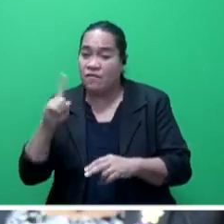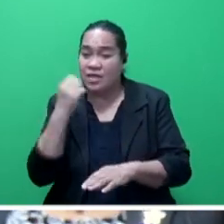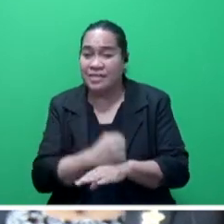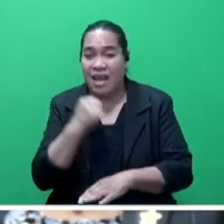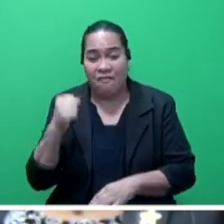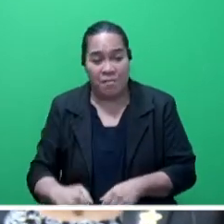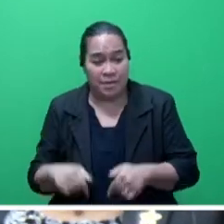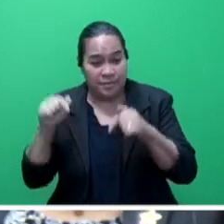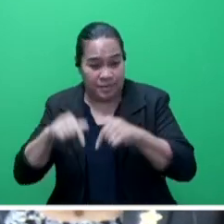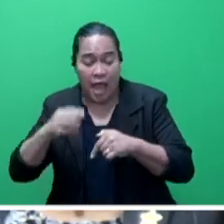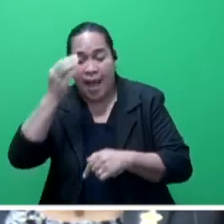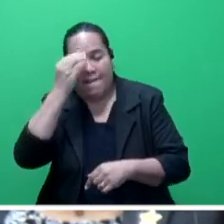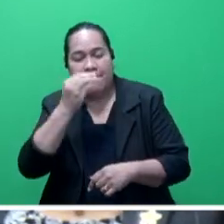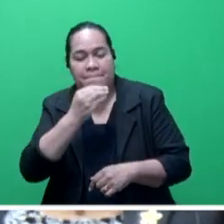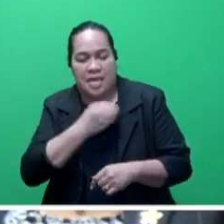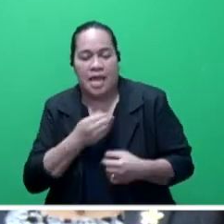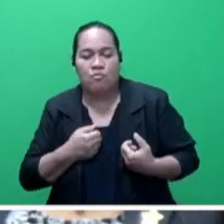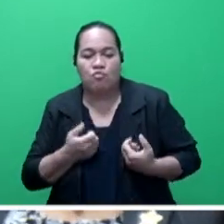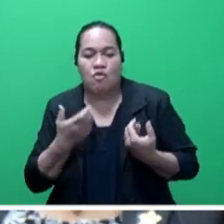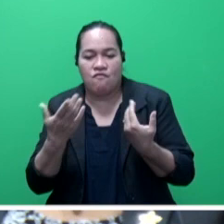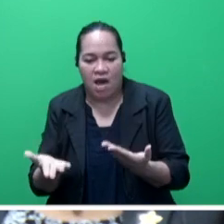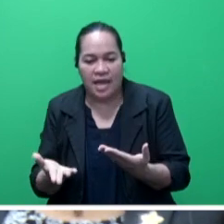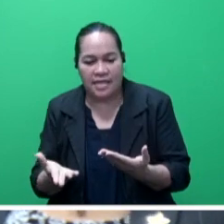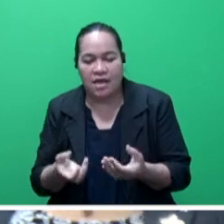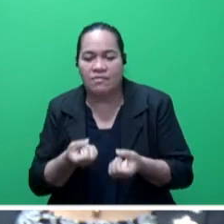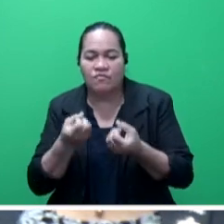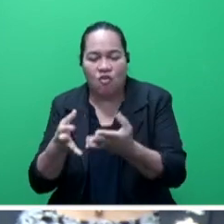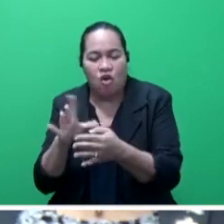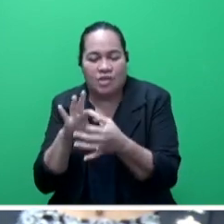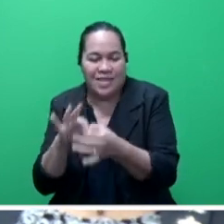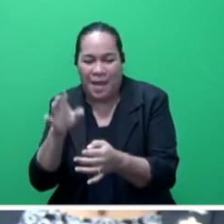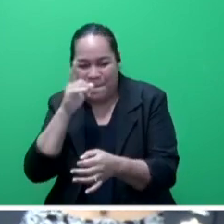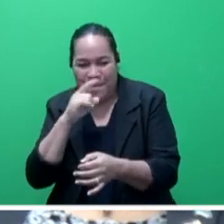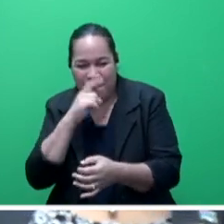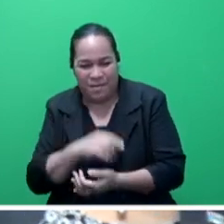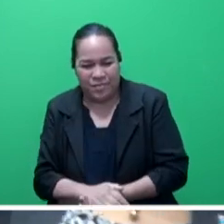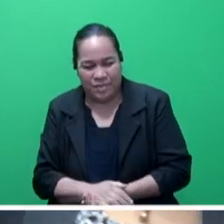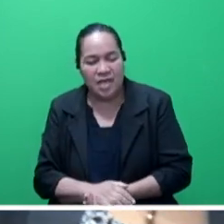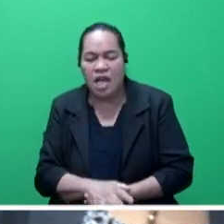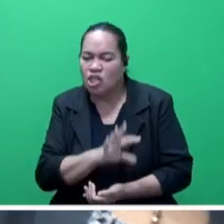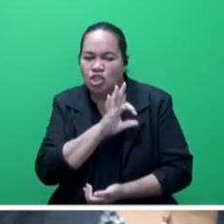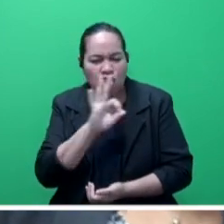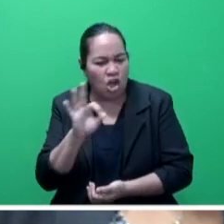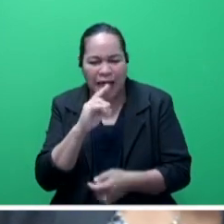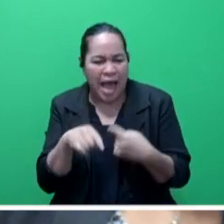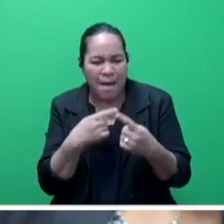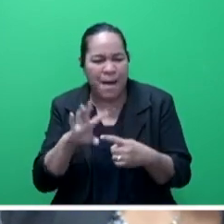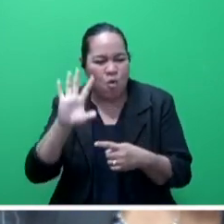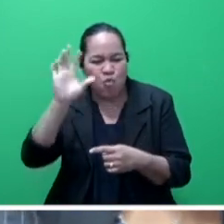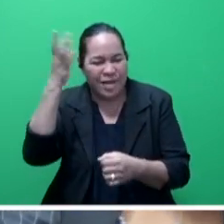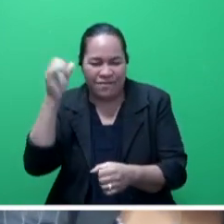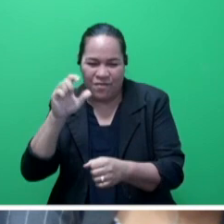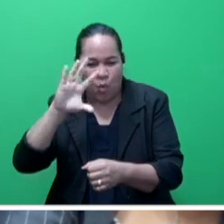government believes in providing for its people, Honorable Speaker. It is not about winning votes,